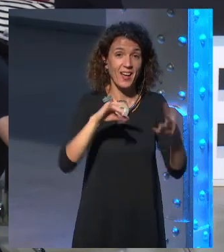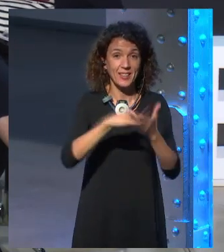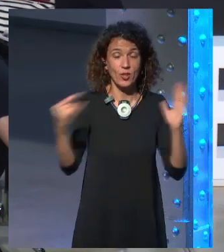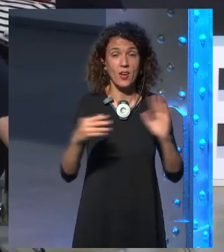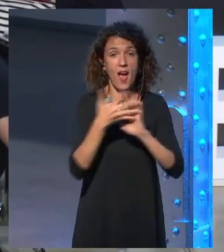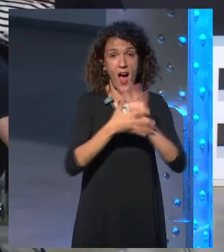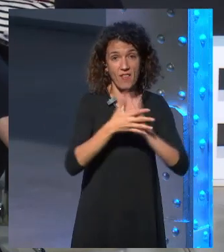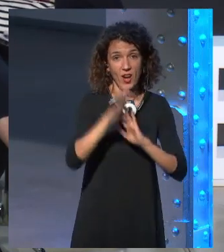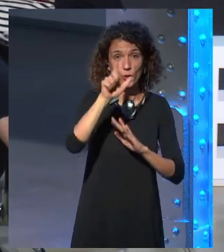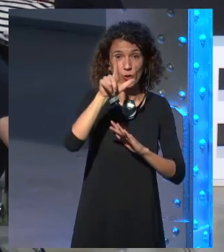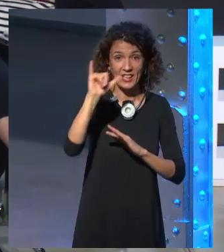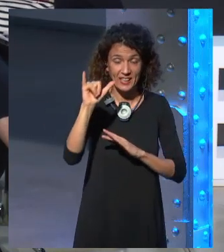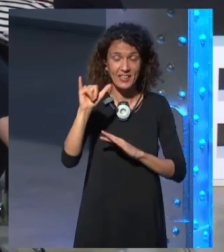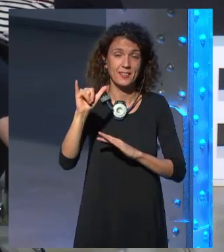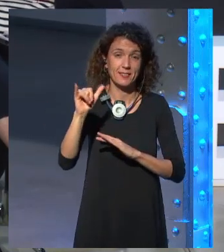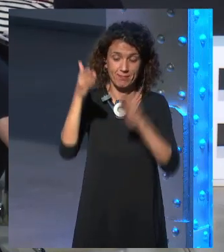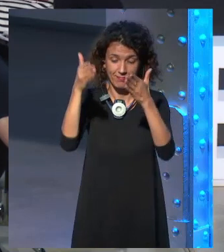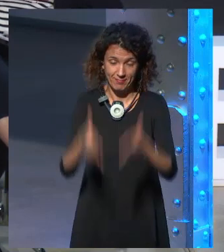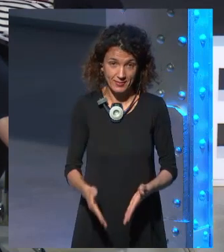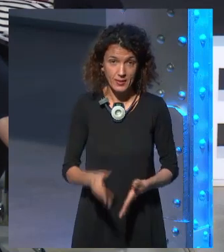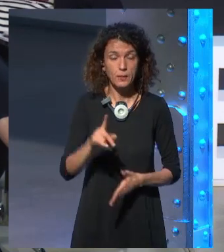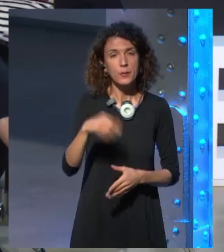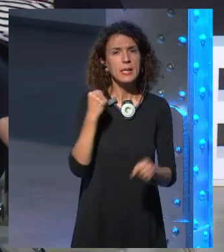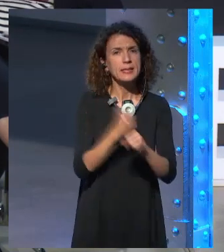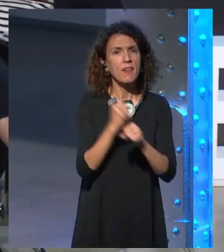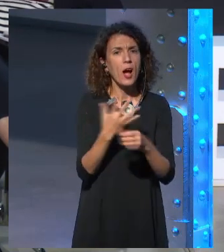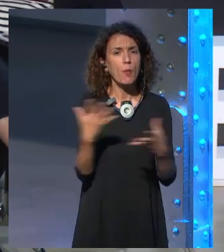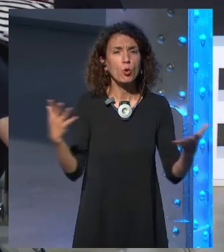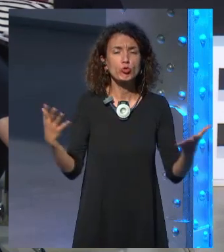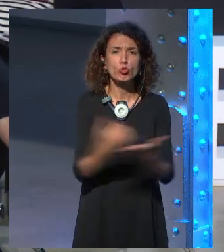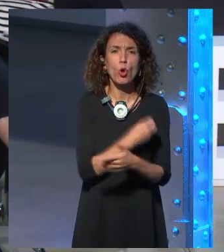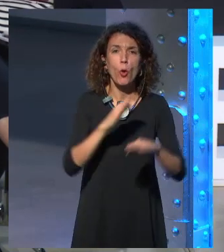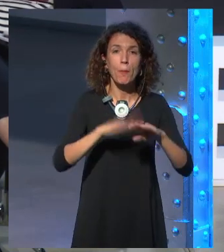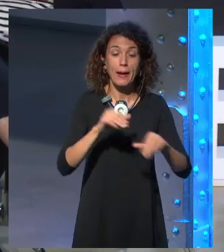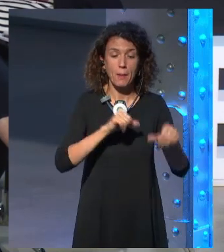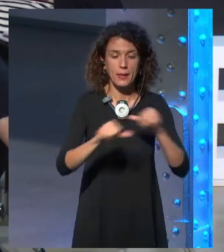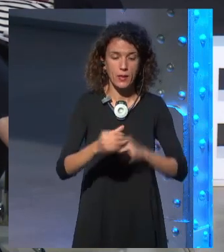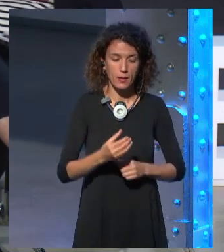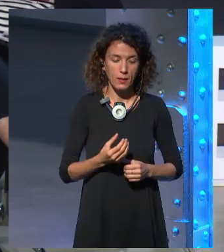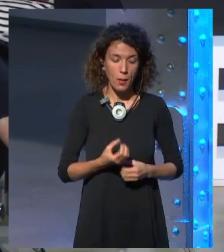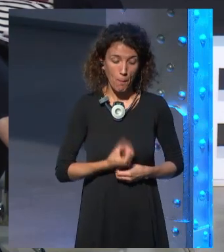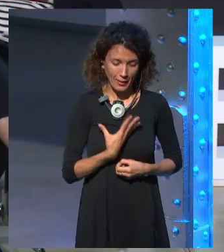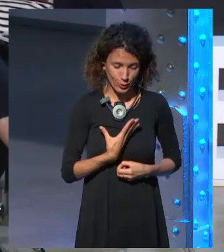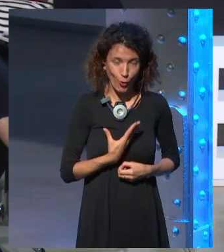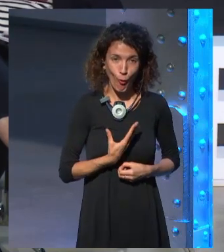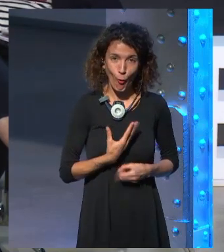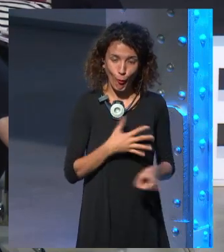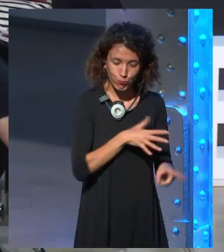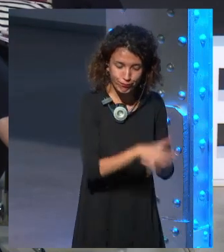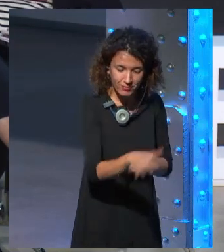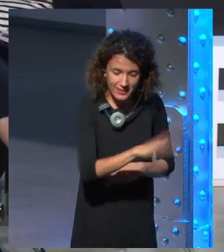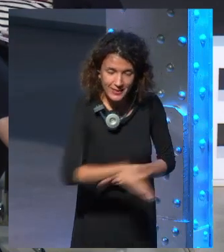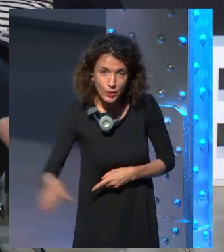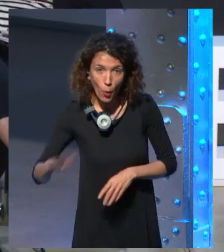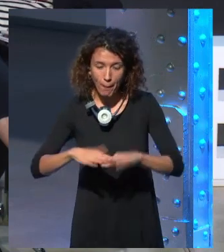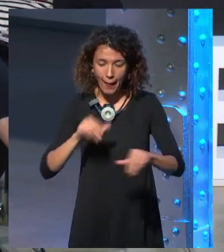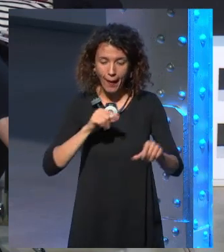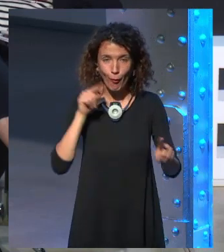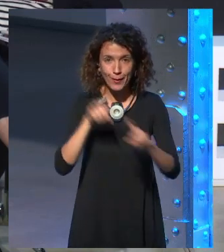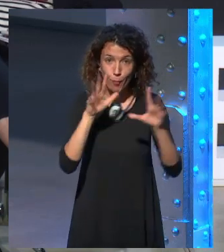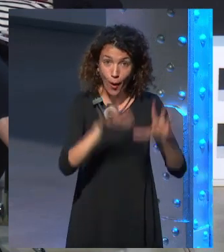the next session of a Tech Society, and to work all together to spread passion to our